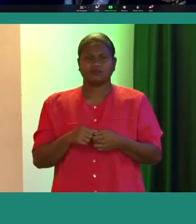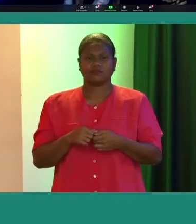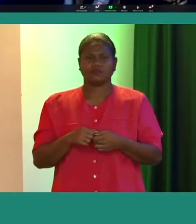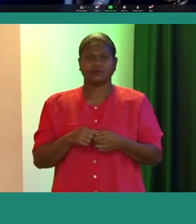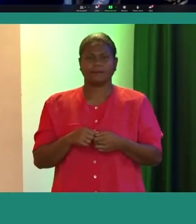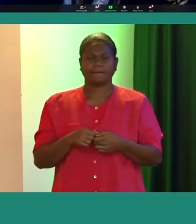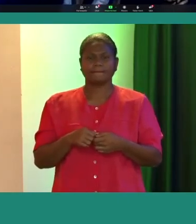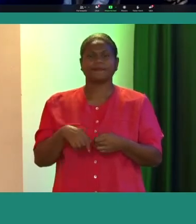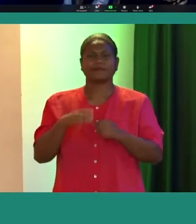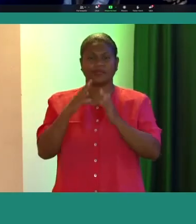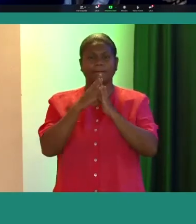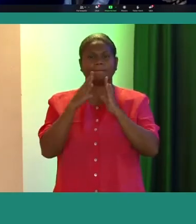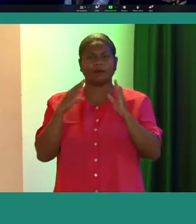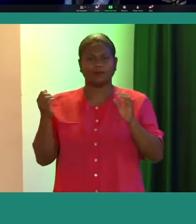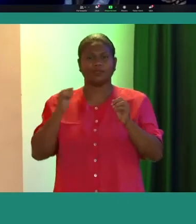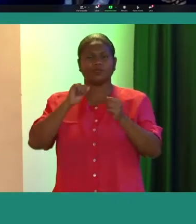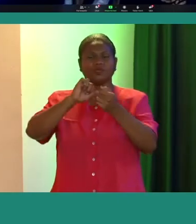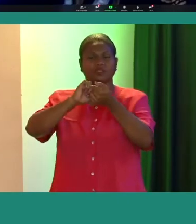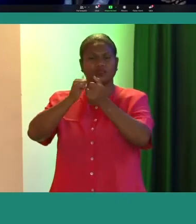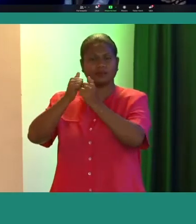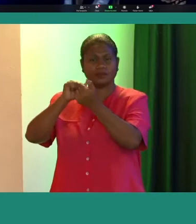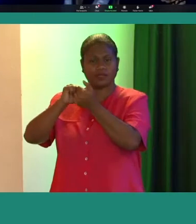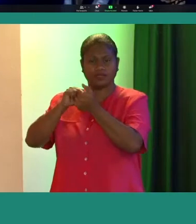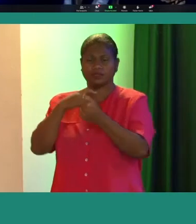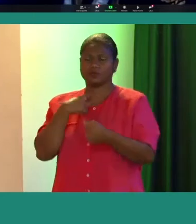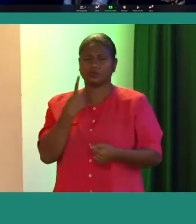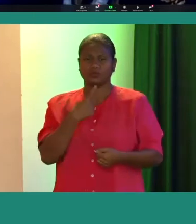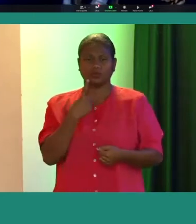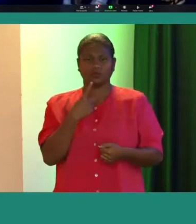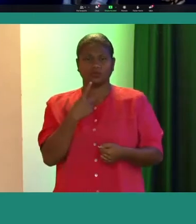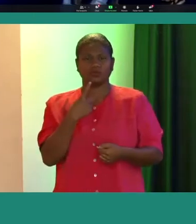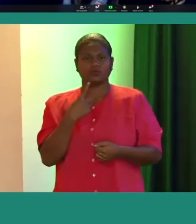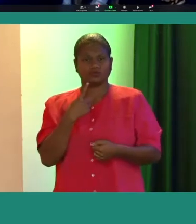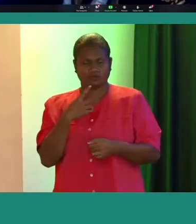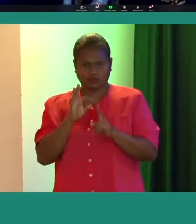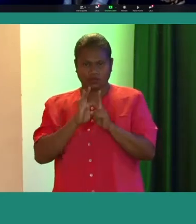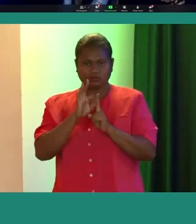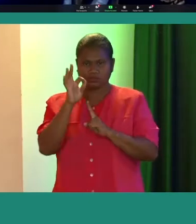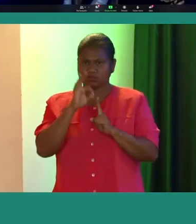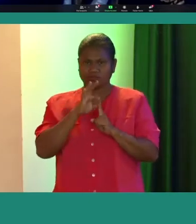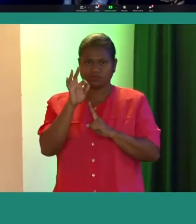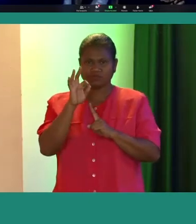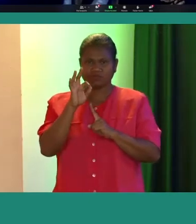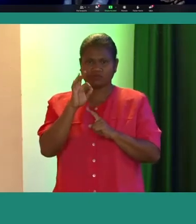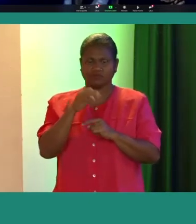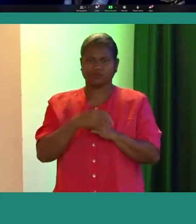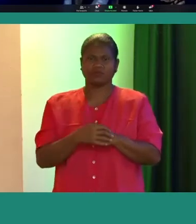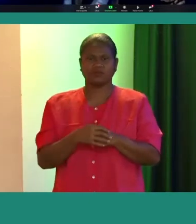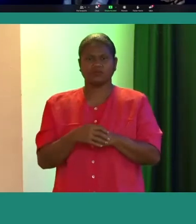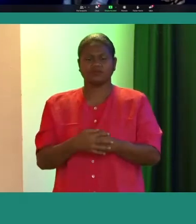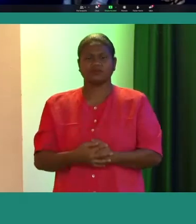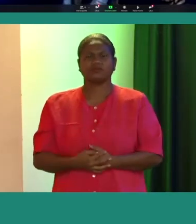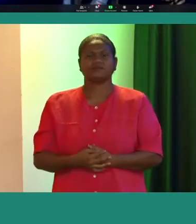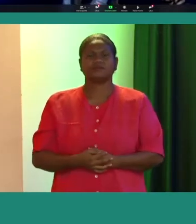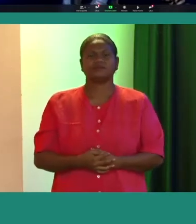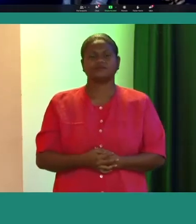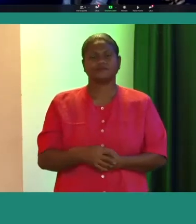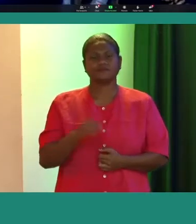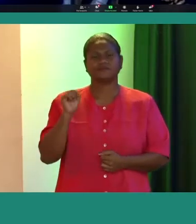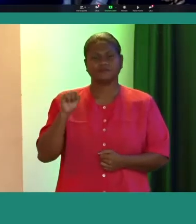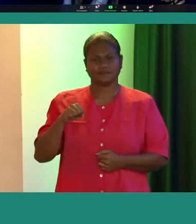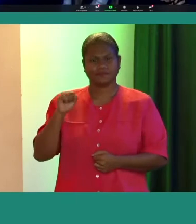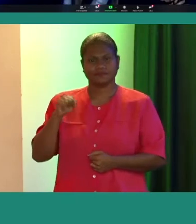homegrown Papua New Guinean companies that have actually done something? Yeah. And yeah. Yep, so we